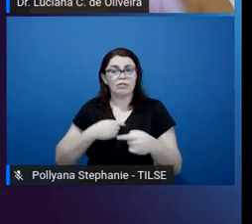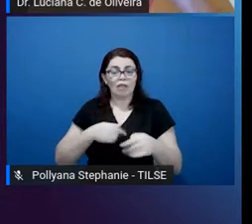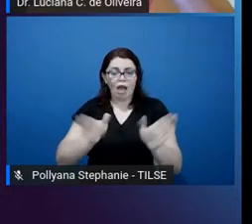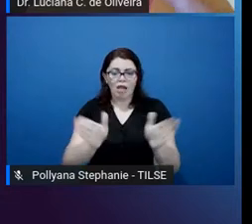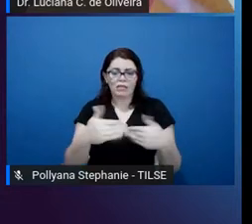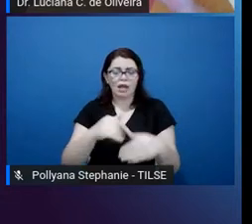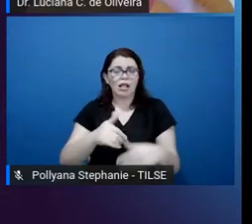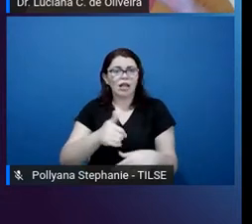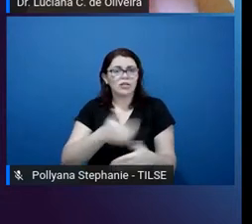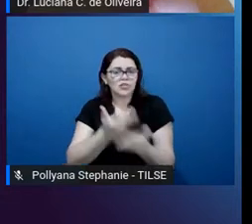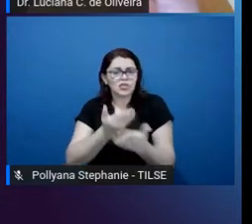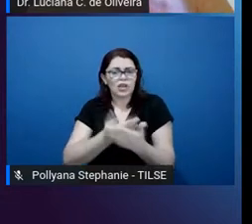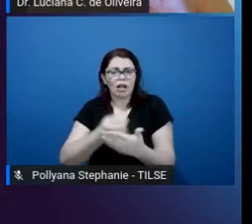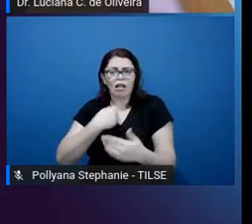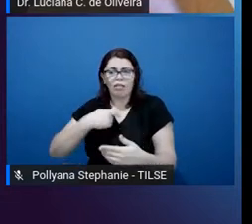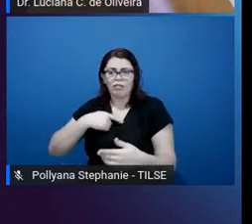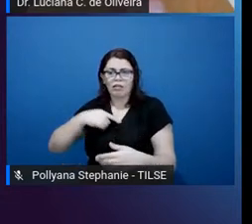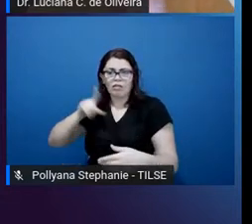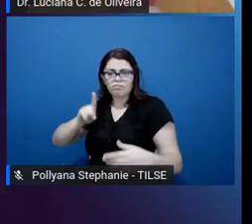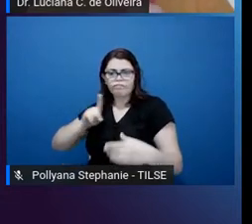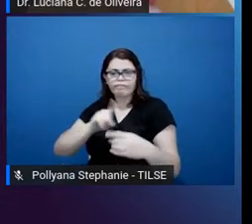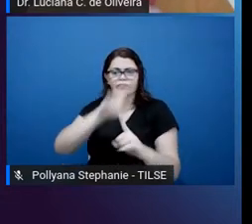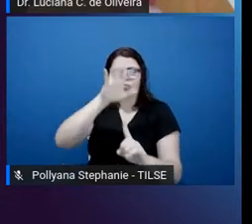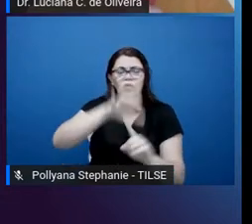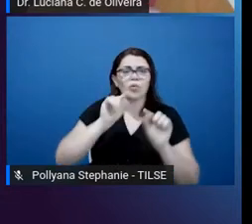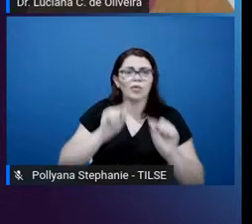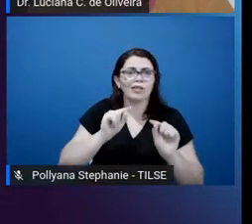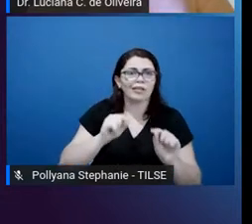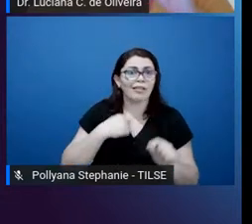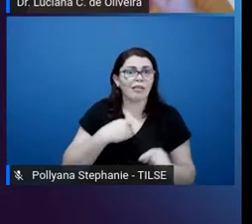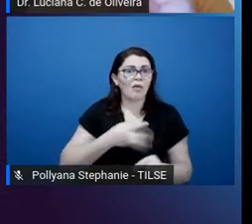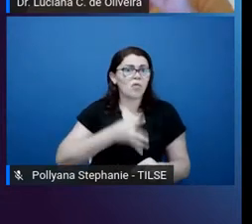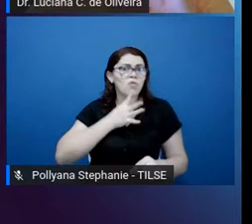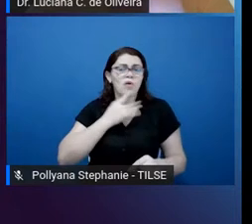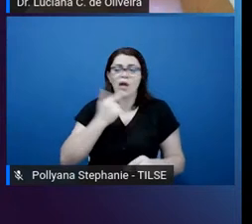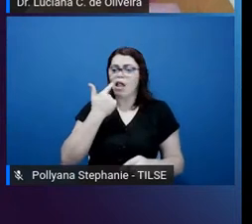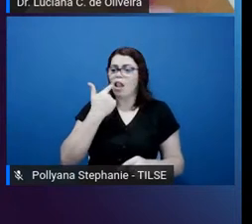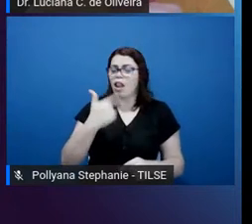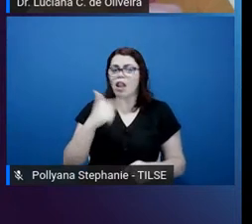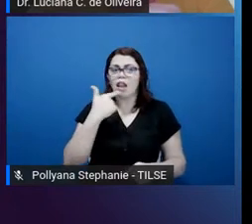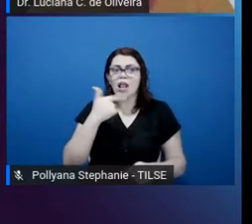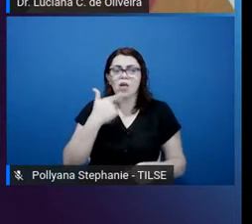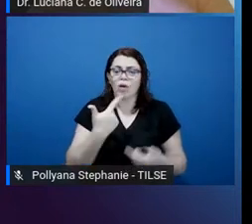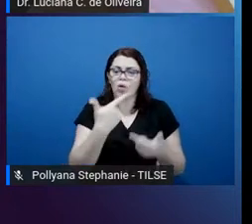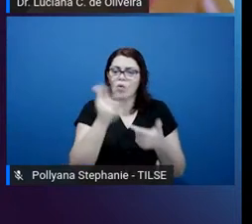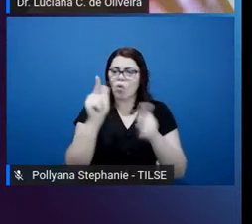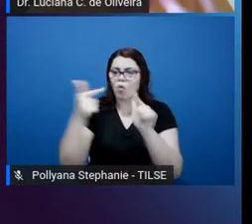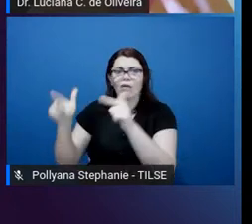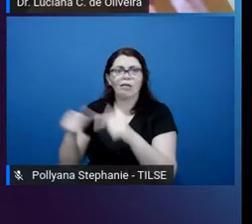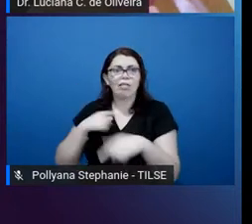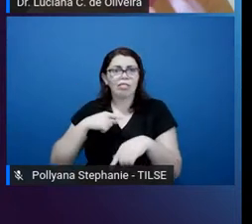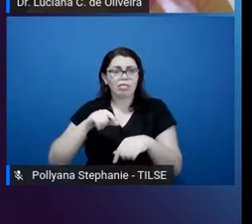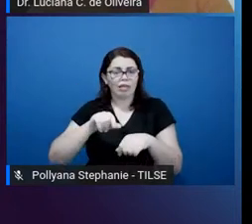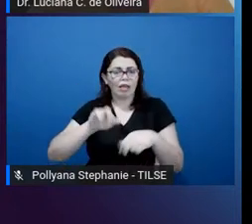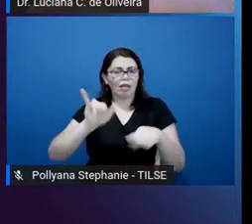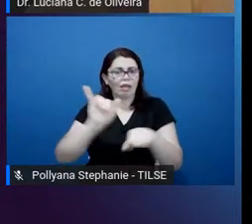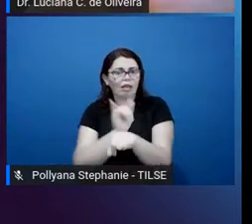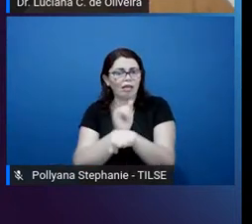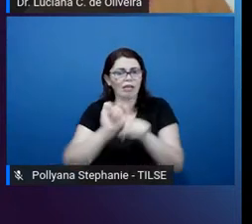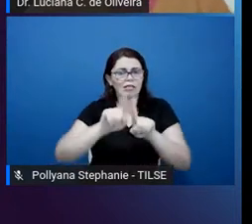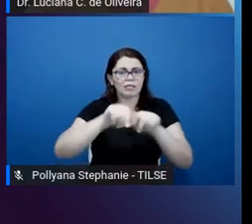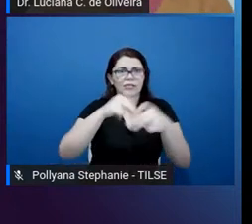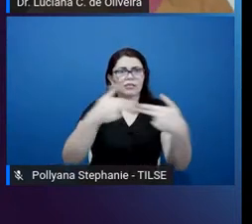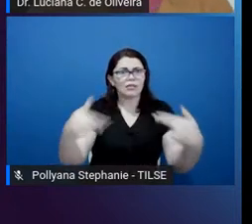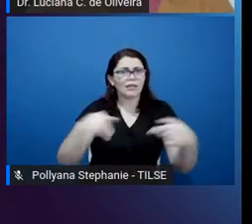as people who know different languages, those resources are used then